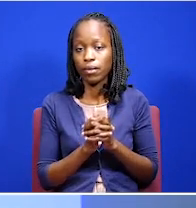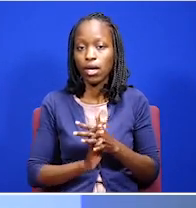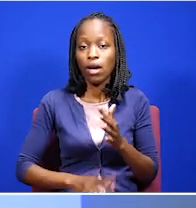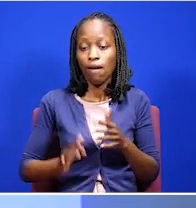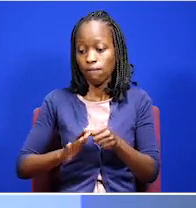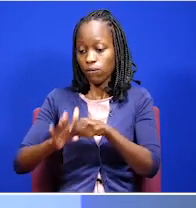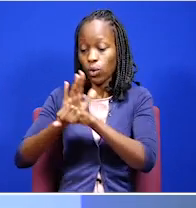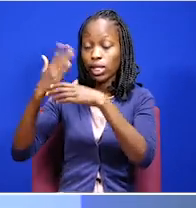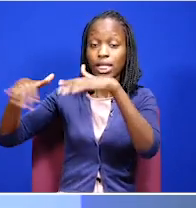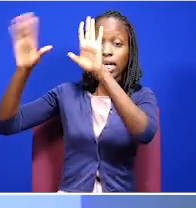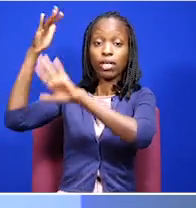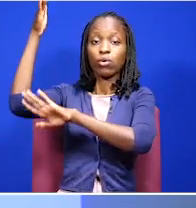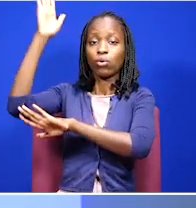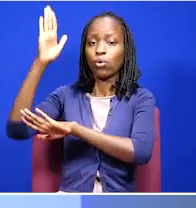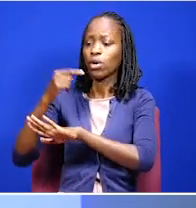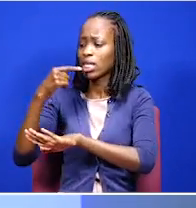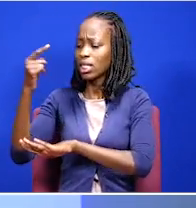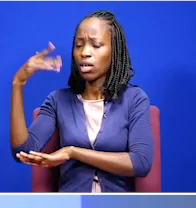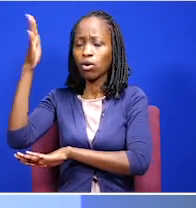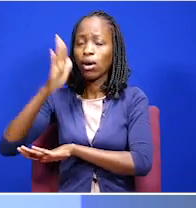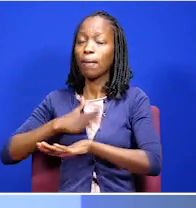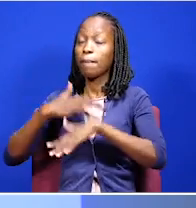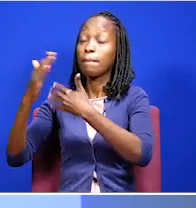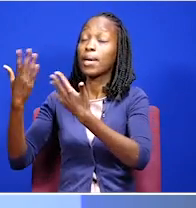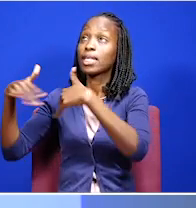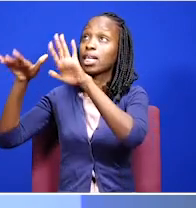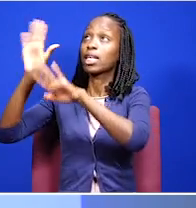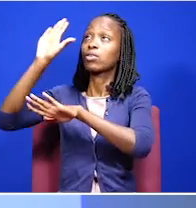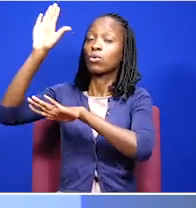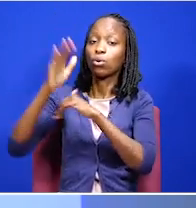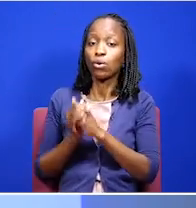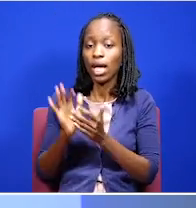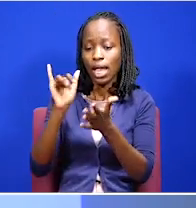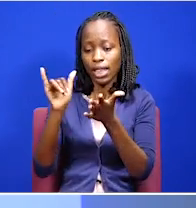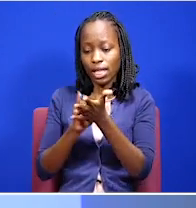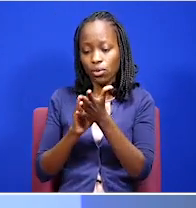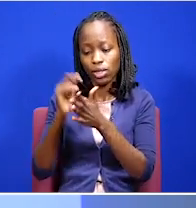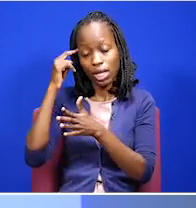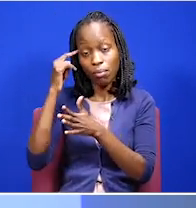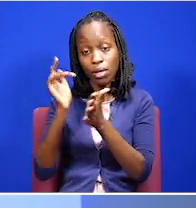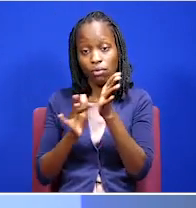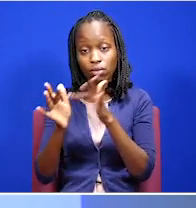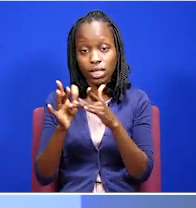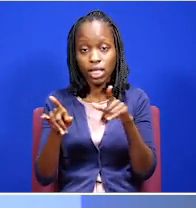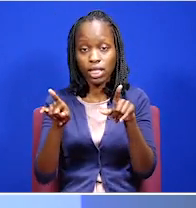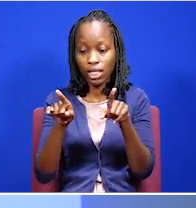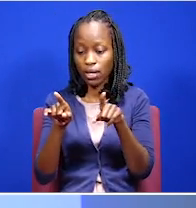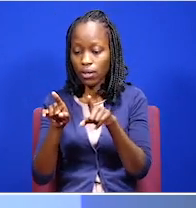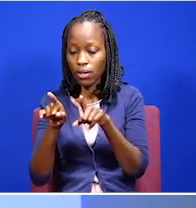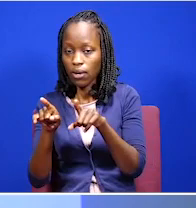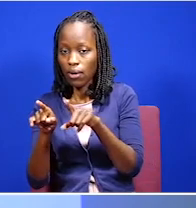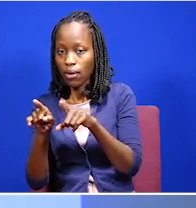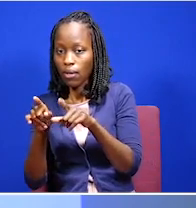Complete abandonment to God. I say, God, I give myself. Come what may, I'm giving myself. And that was the mind